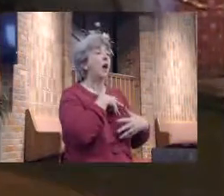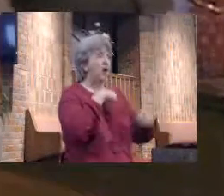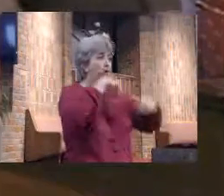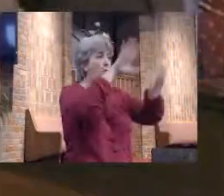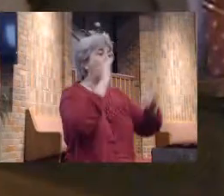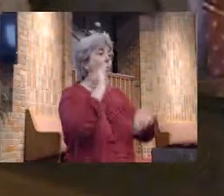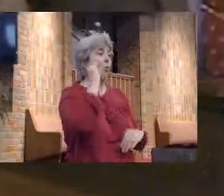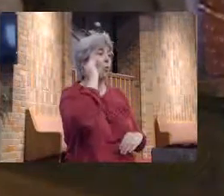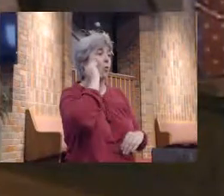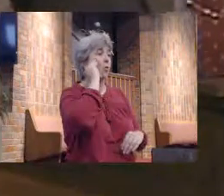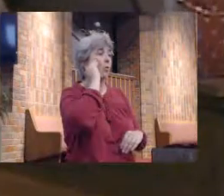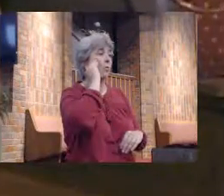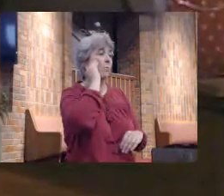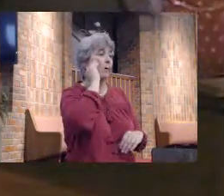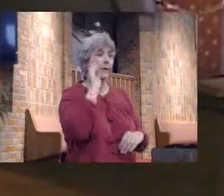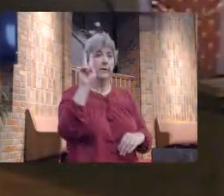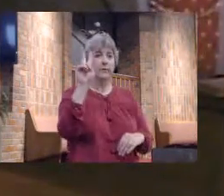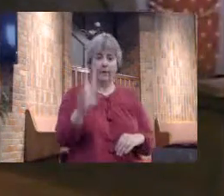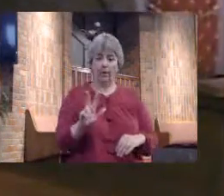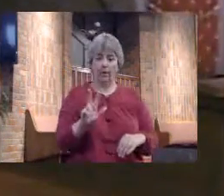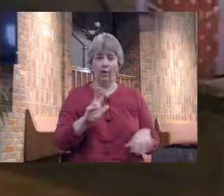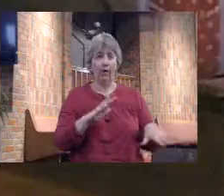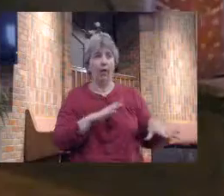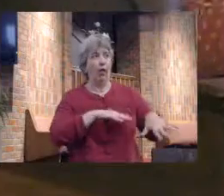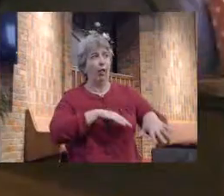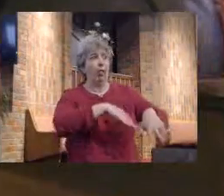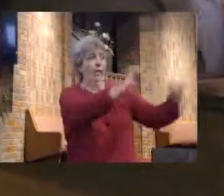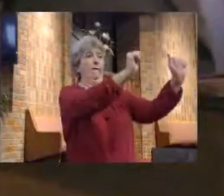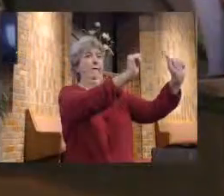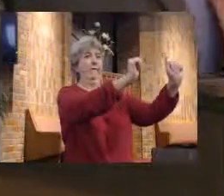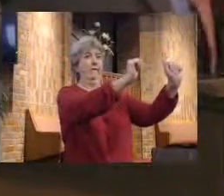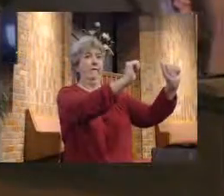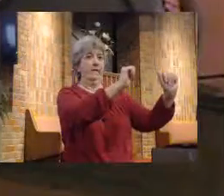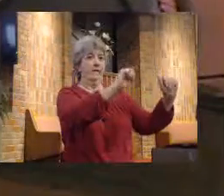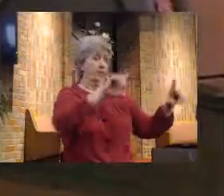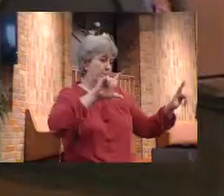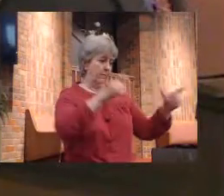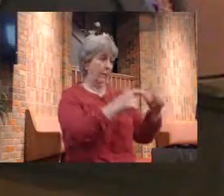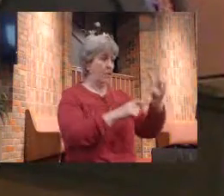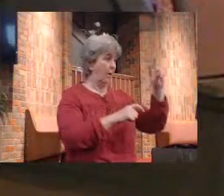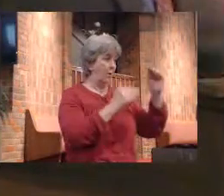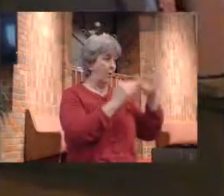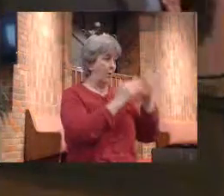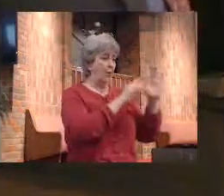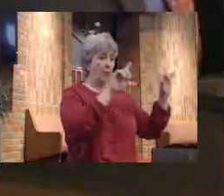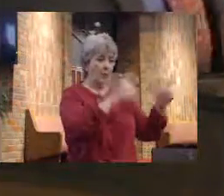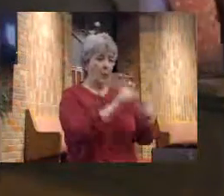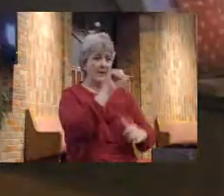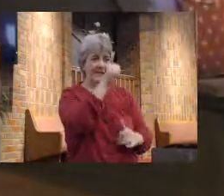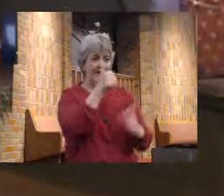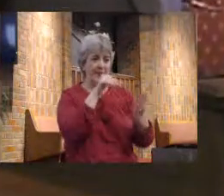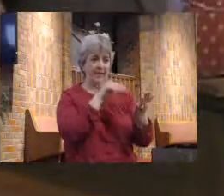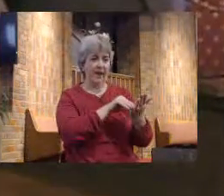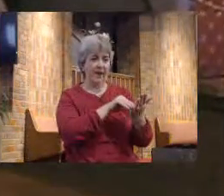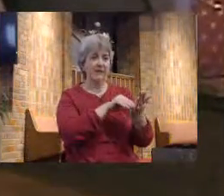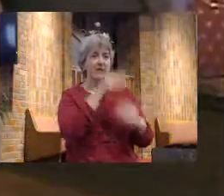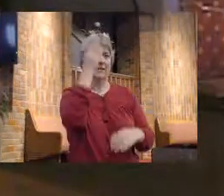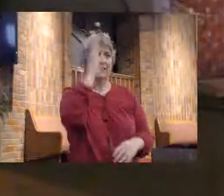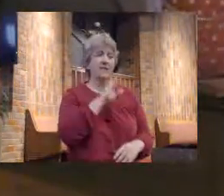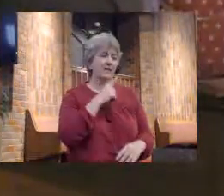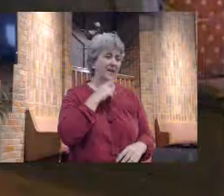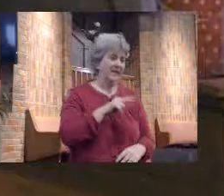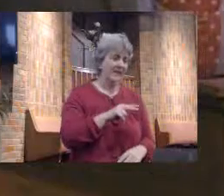leave. There's still 10,000 there, and God says, "That's still too many. Take them down to the river and let them drink."